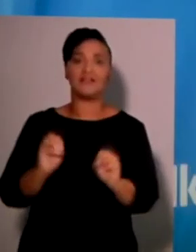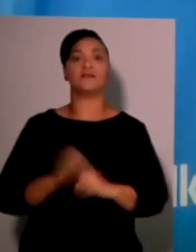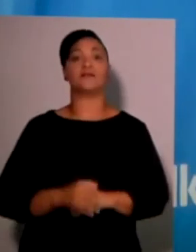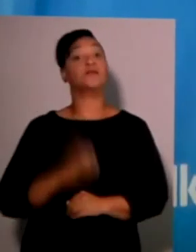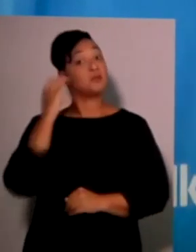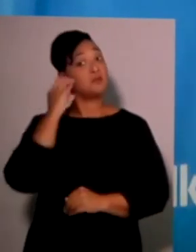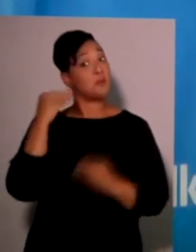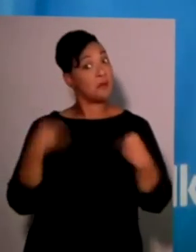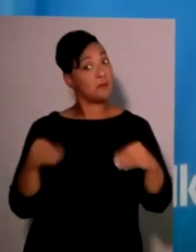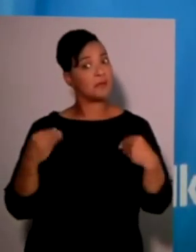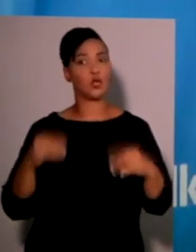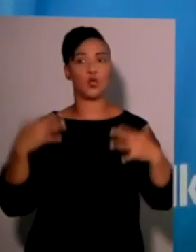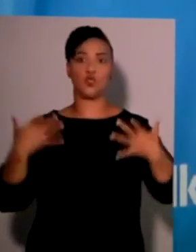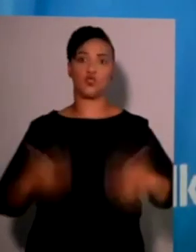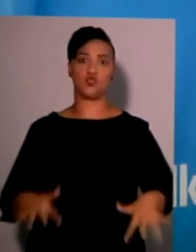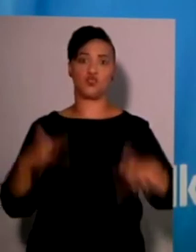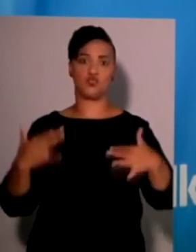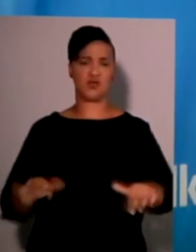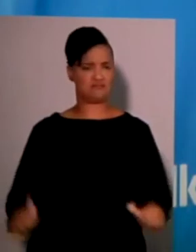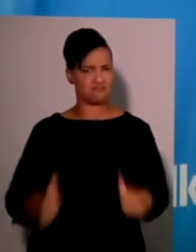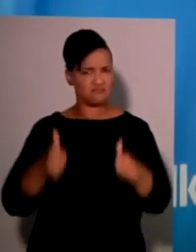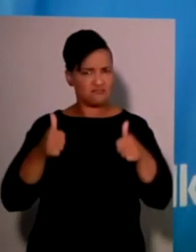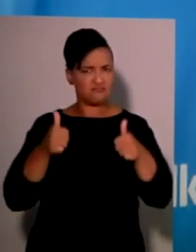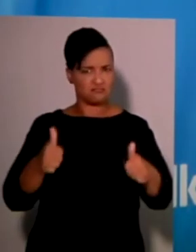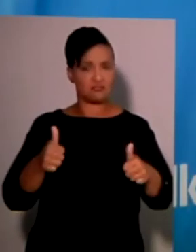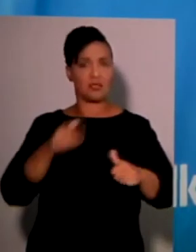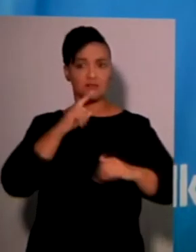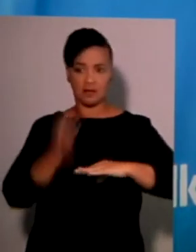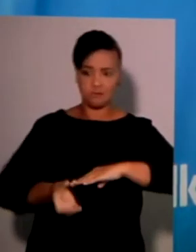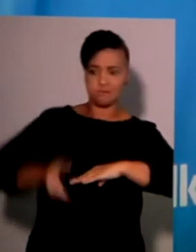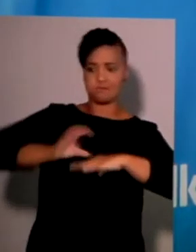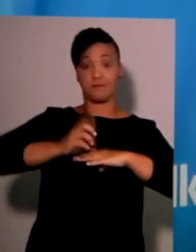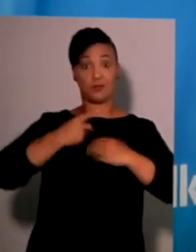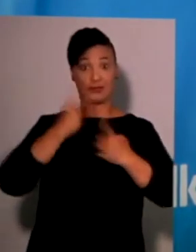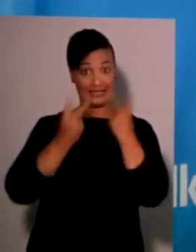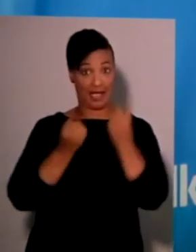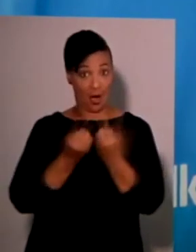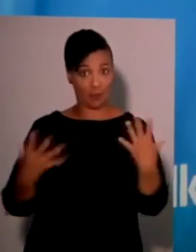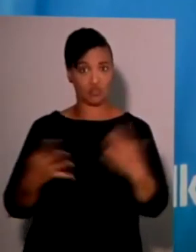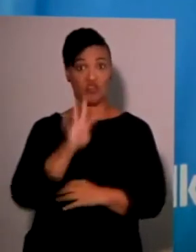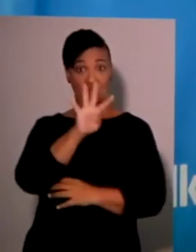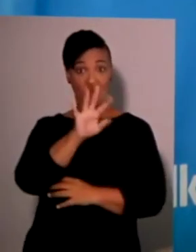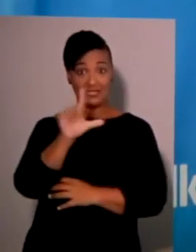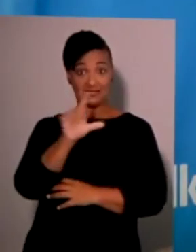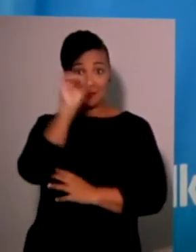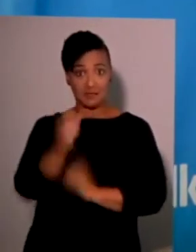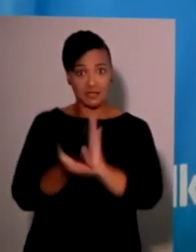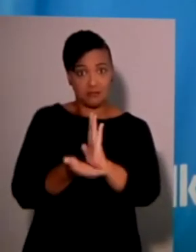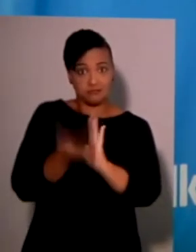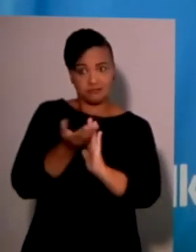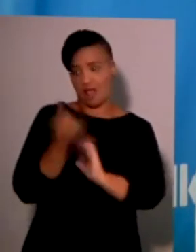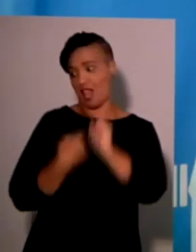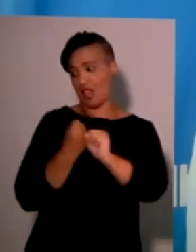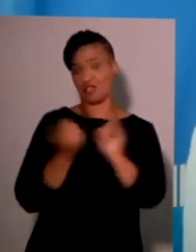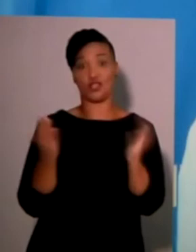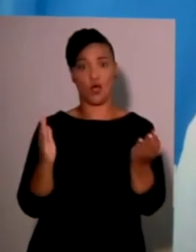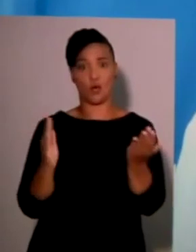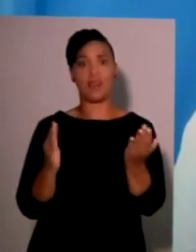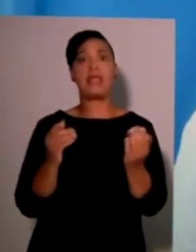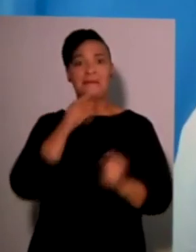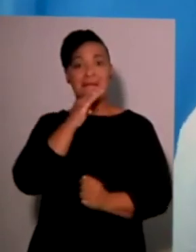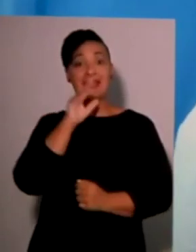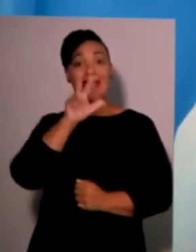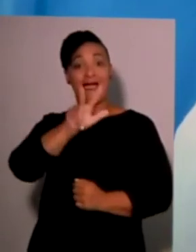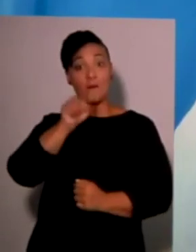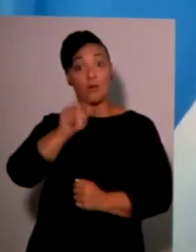business continues to deliver very, very strong service revenue. We saw 47% revenue growth on last year to 8.2